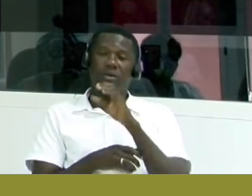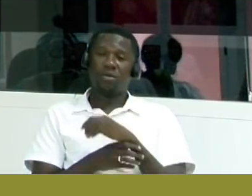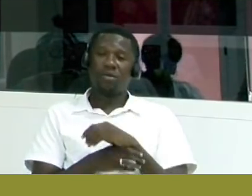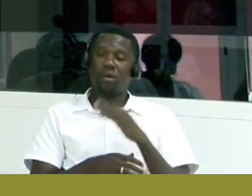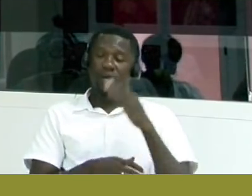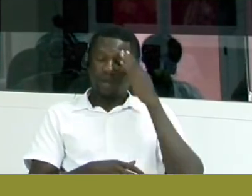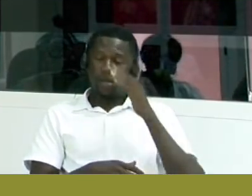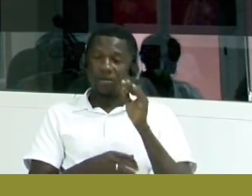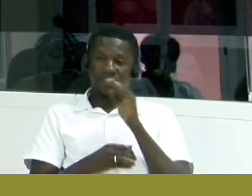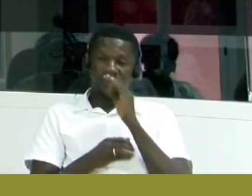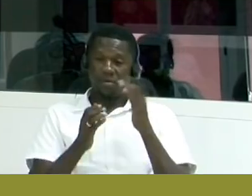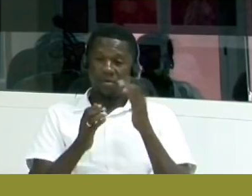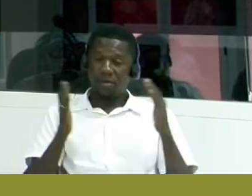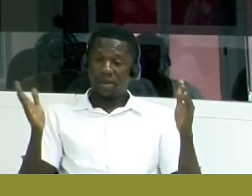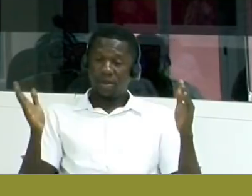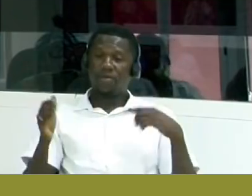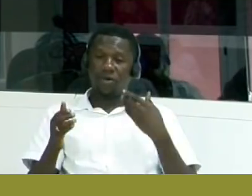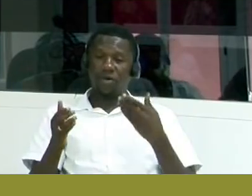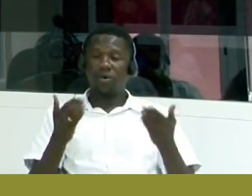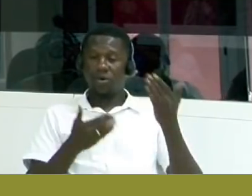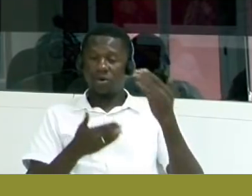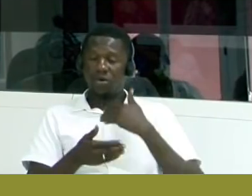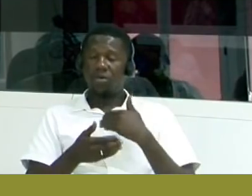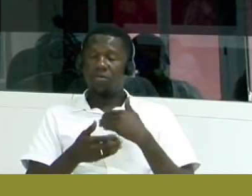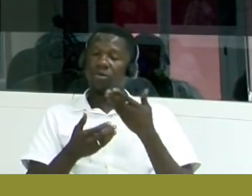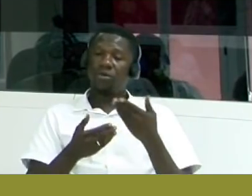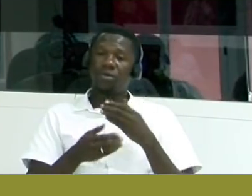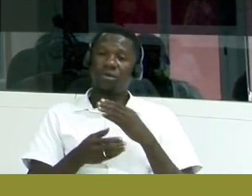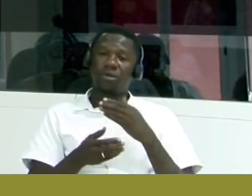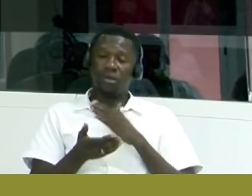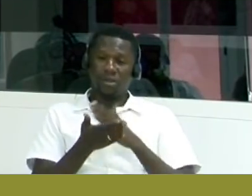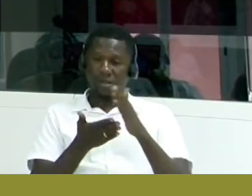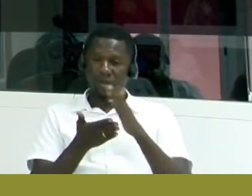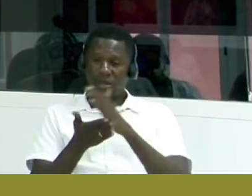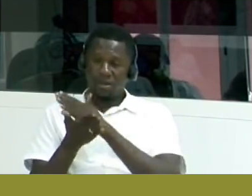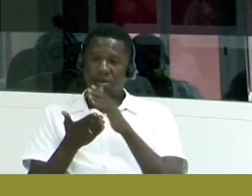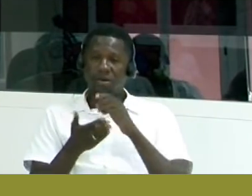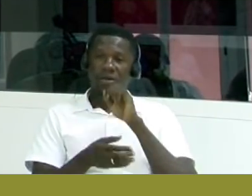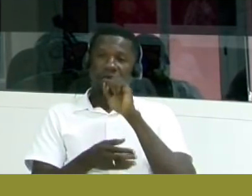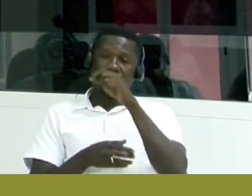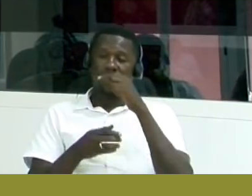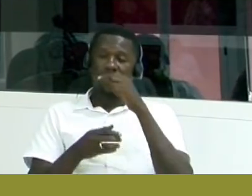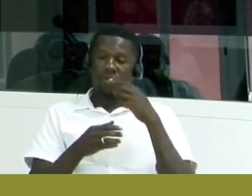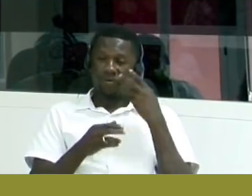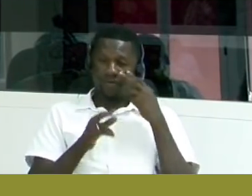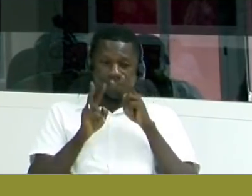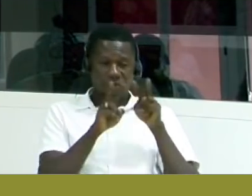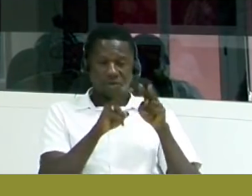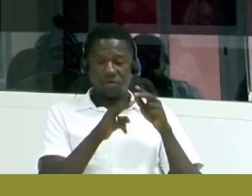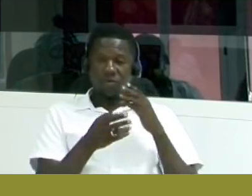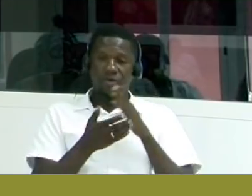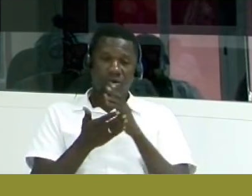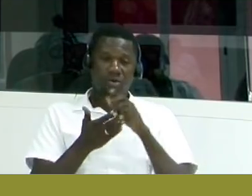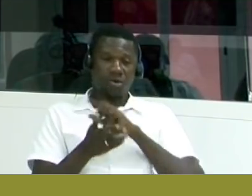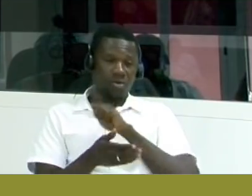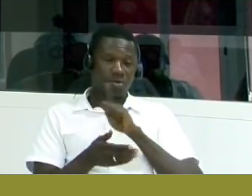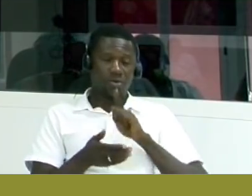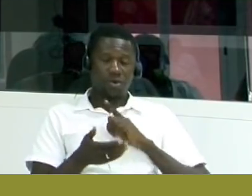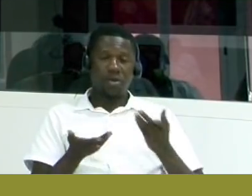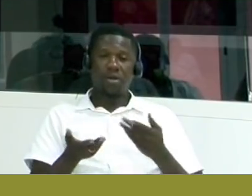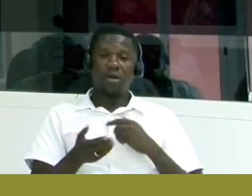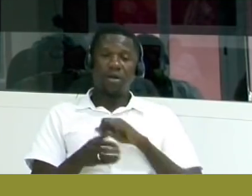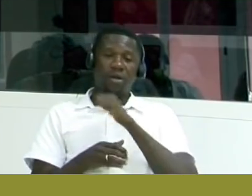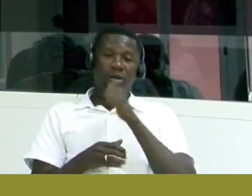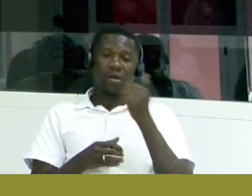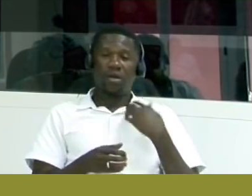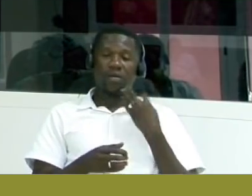you enormously for coming to share your views with us. And if I